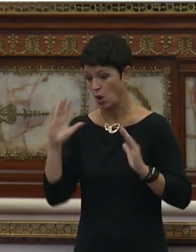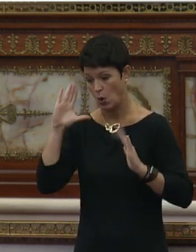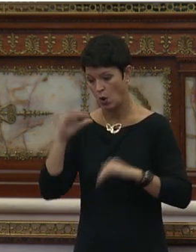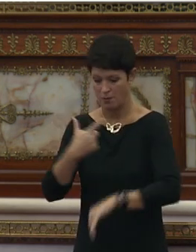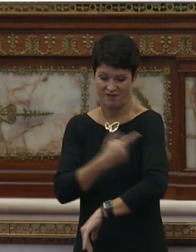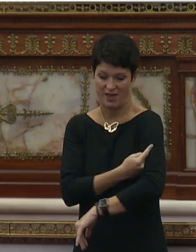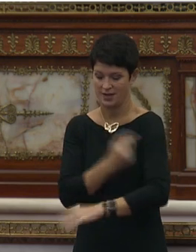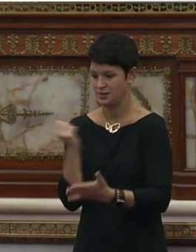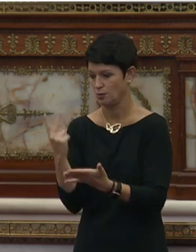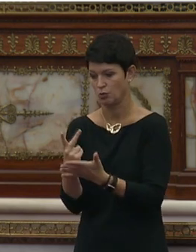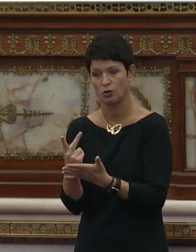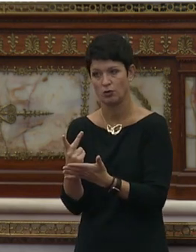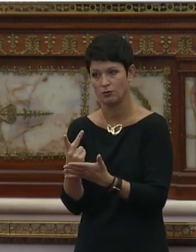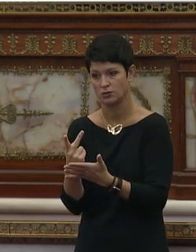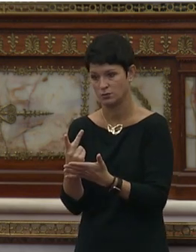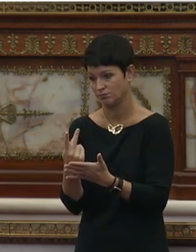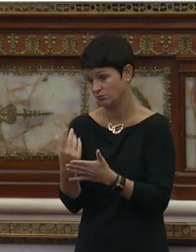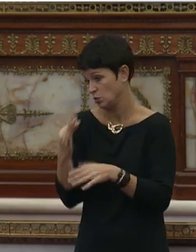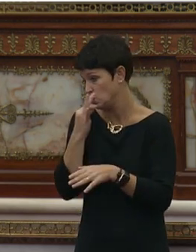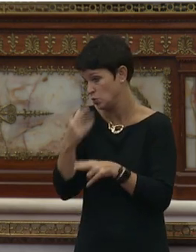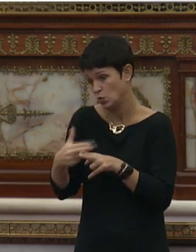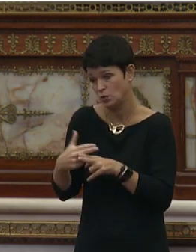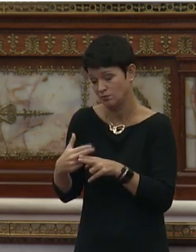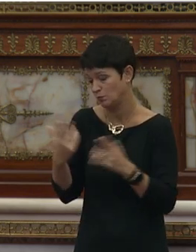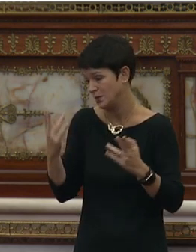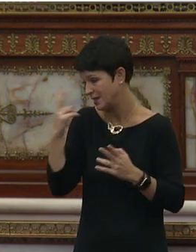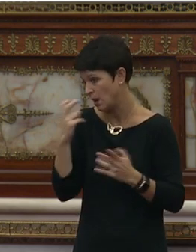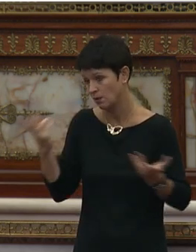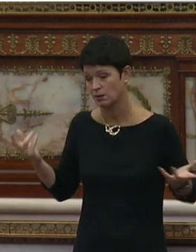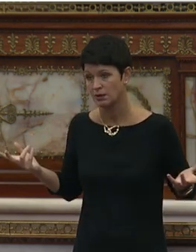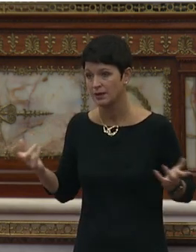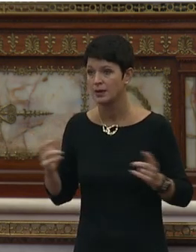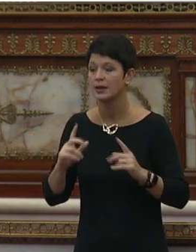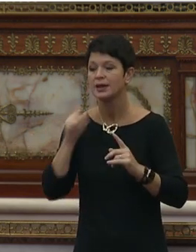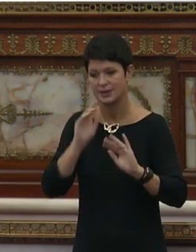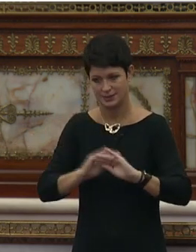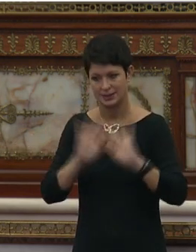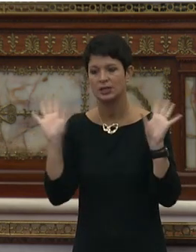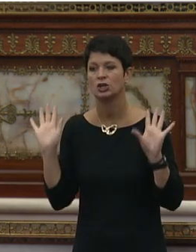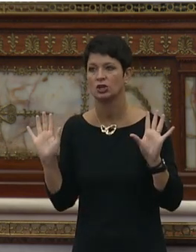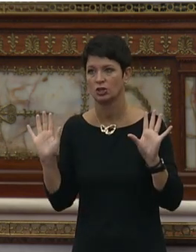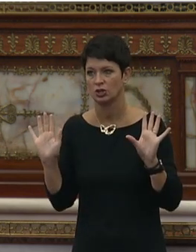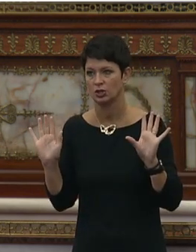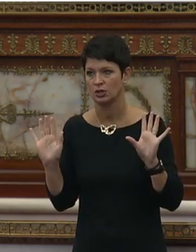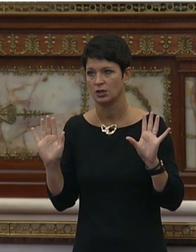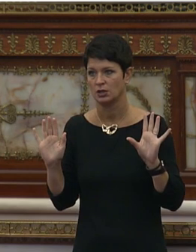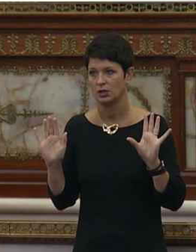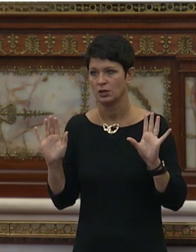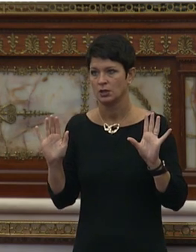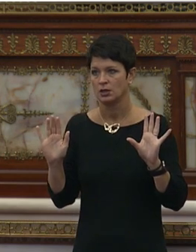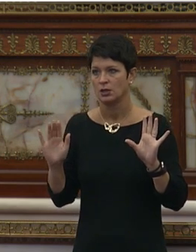vaccine will be approved anytime soon. It is clear that